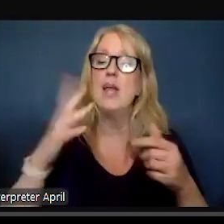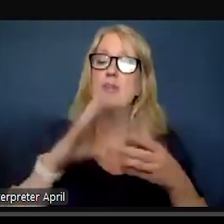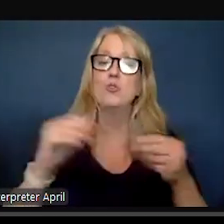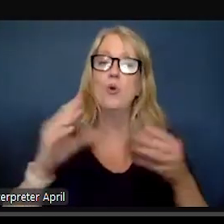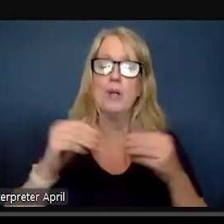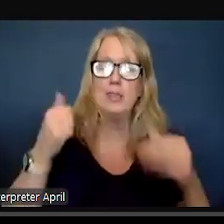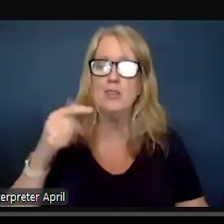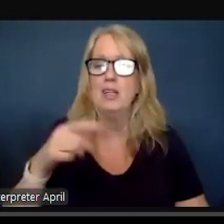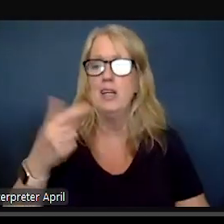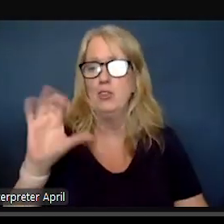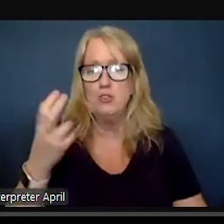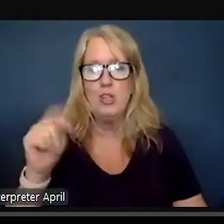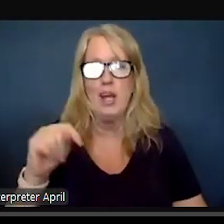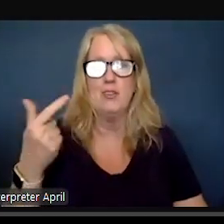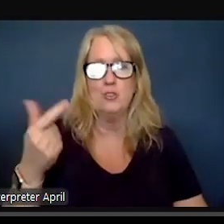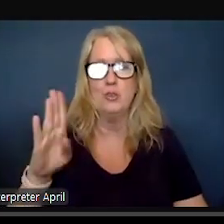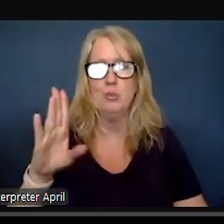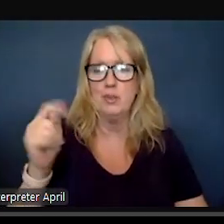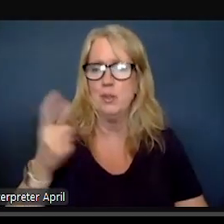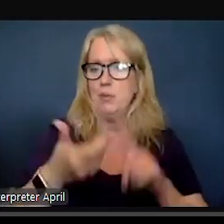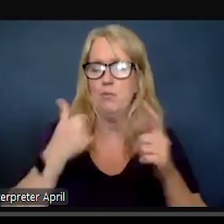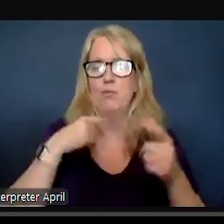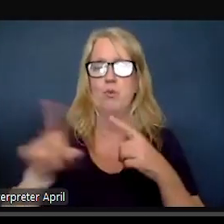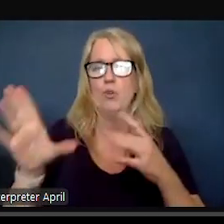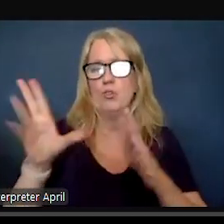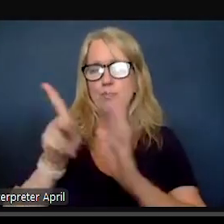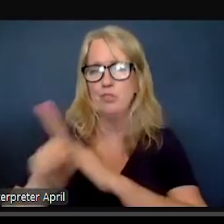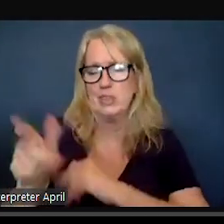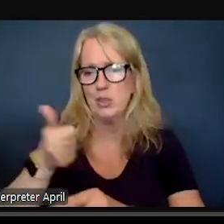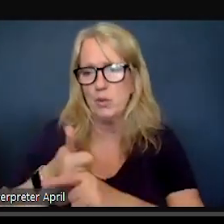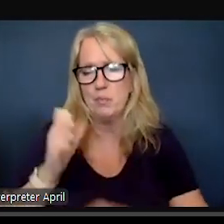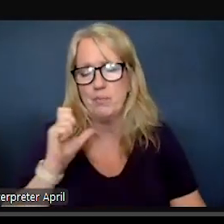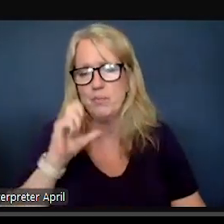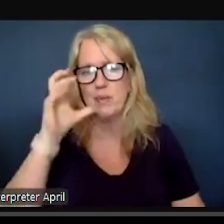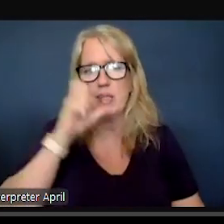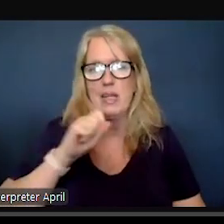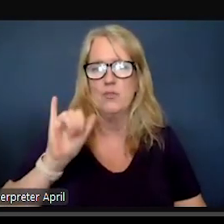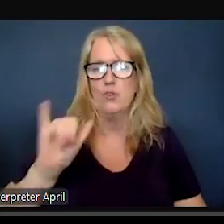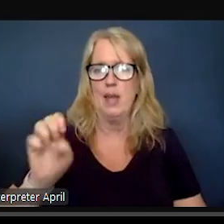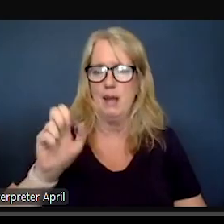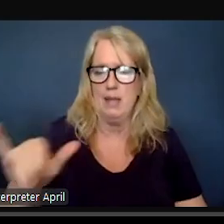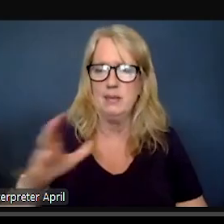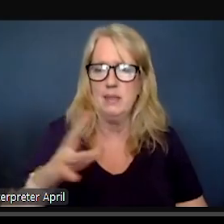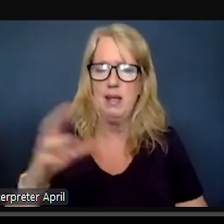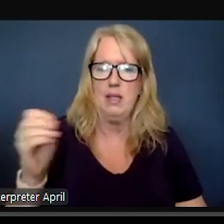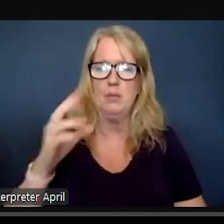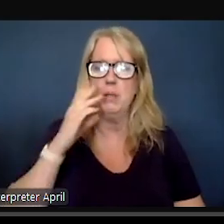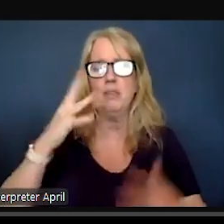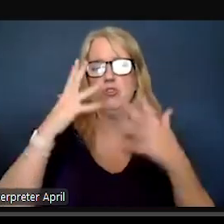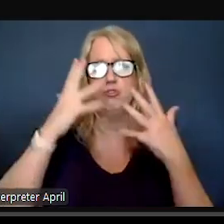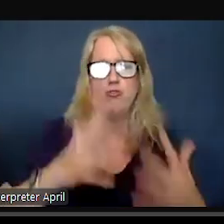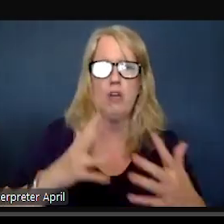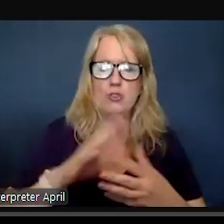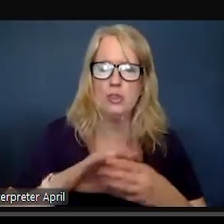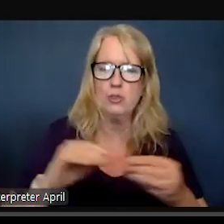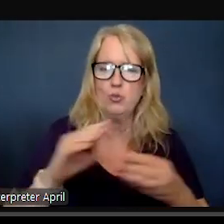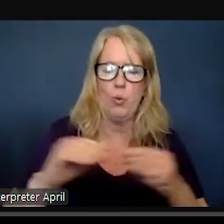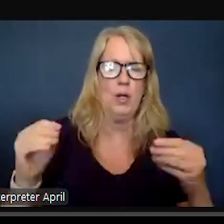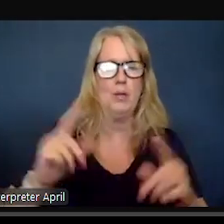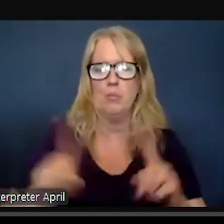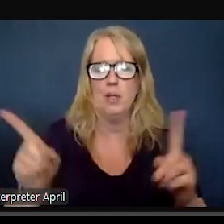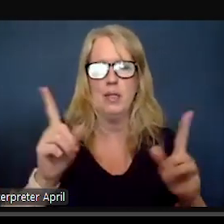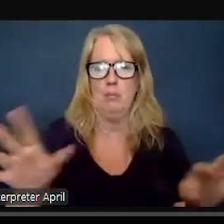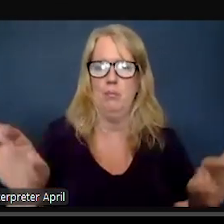ChatGPT before she took her life. Just a guest essay. It's a tragic story, but